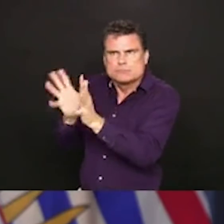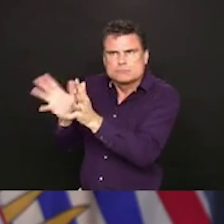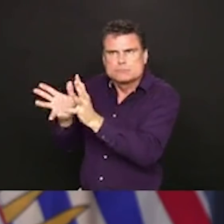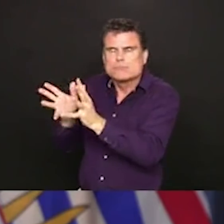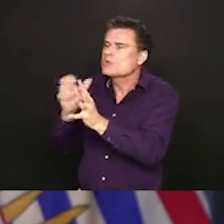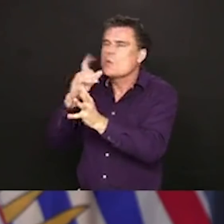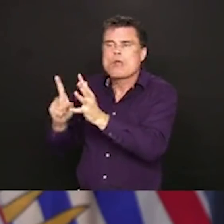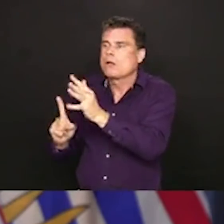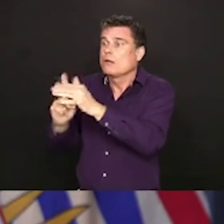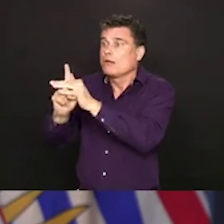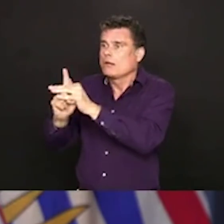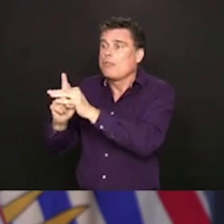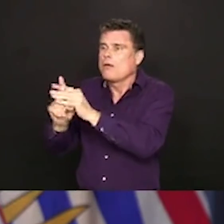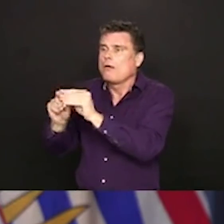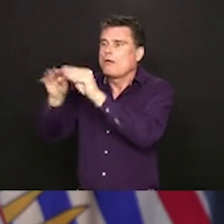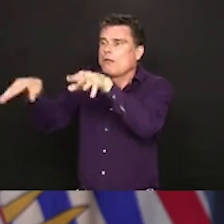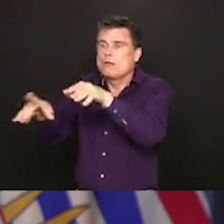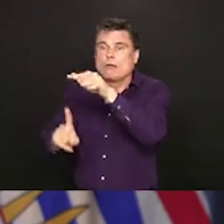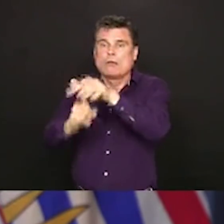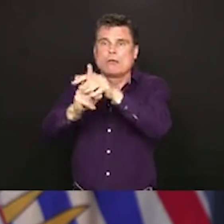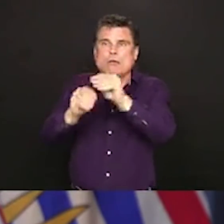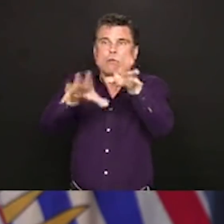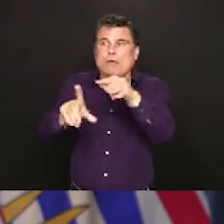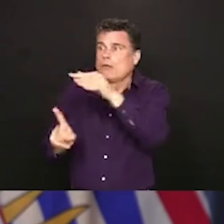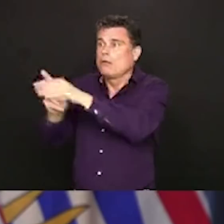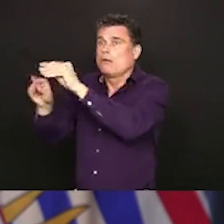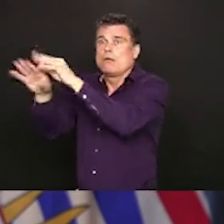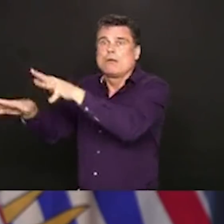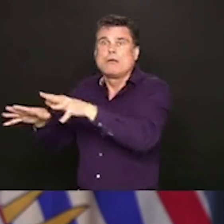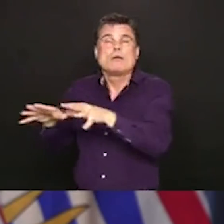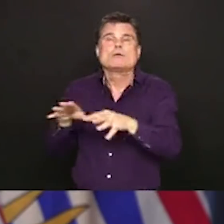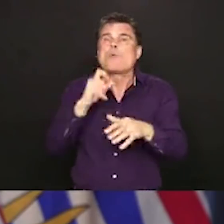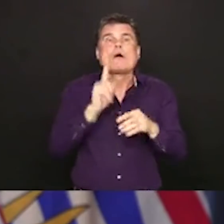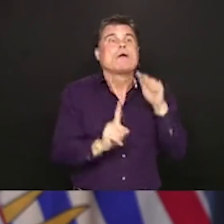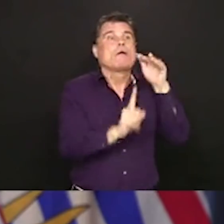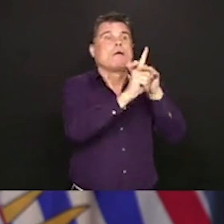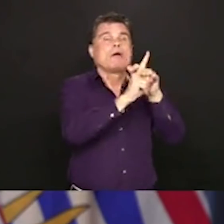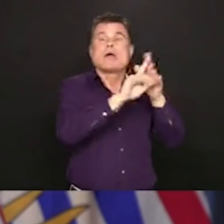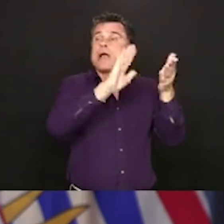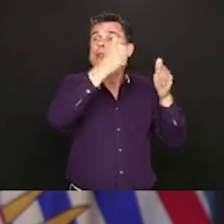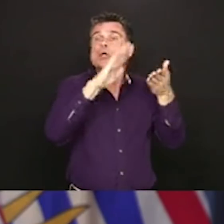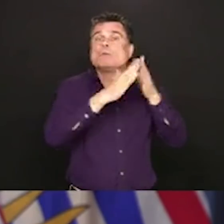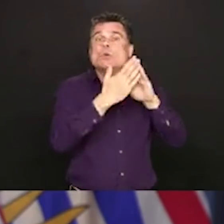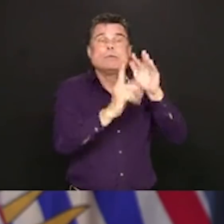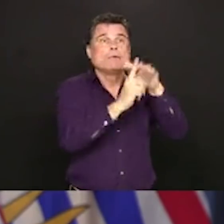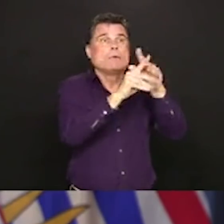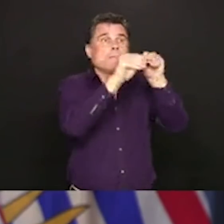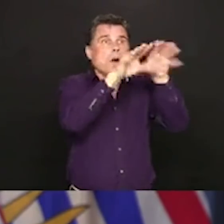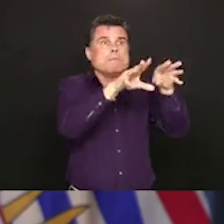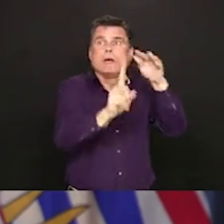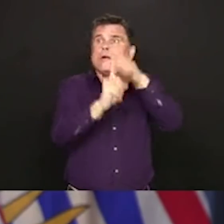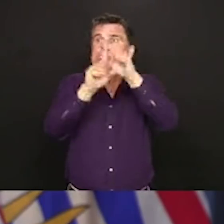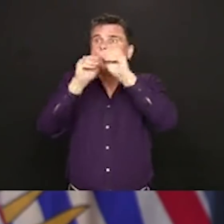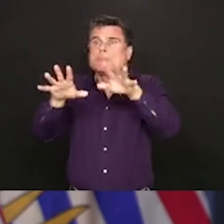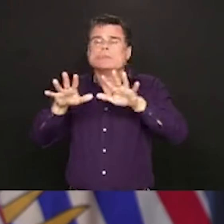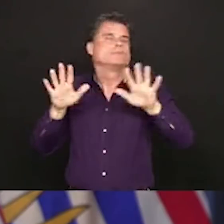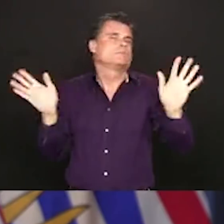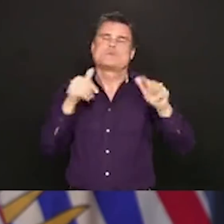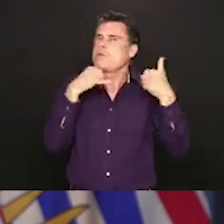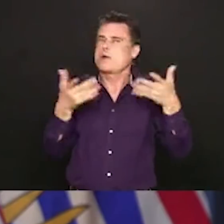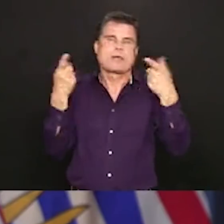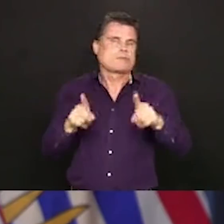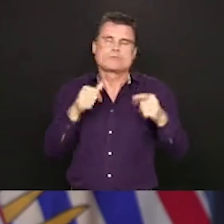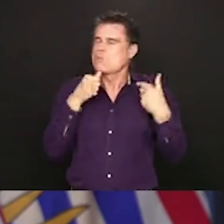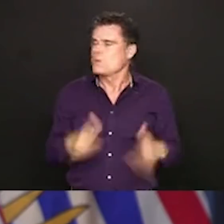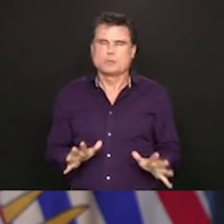in some other communities. But this remains incredibly important right now. This virus continues to circulate in our